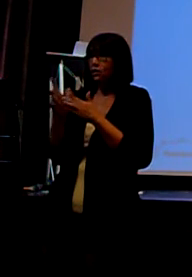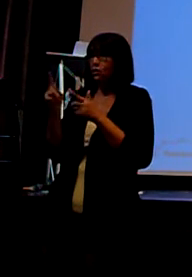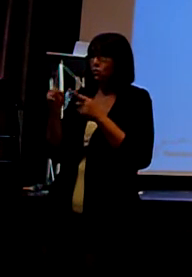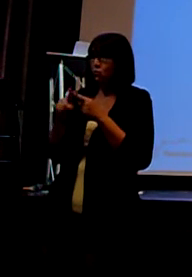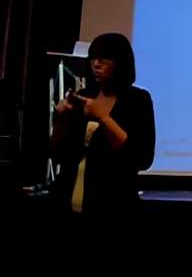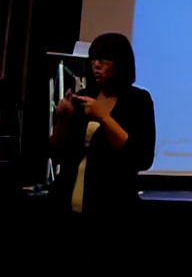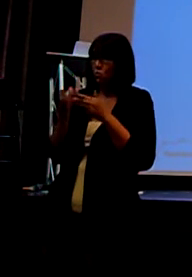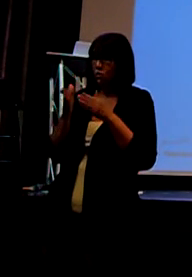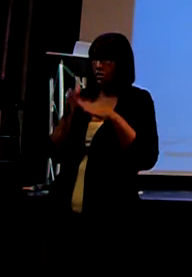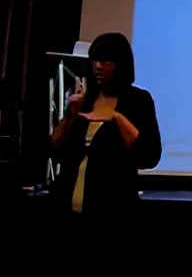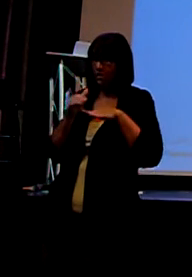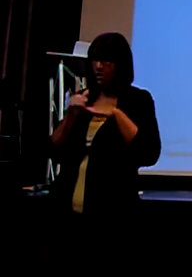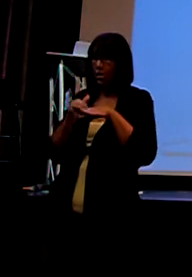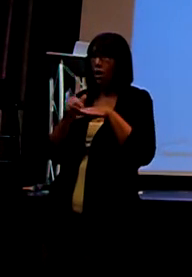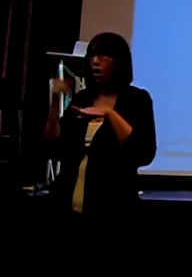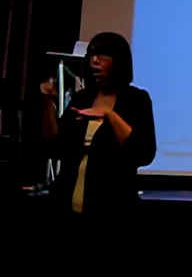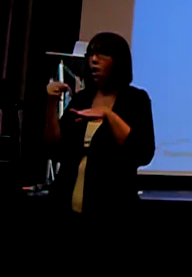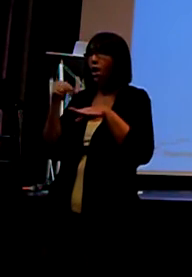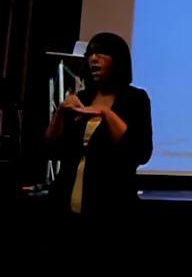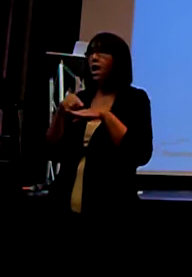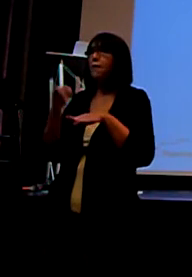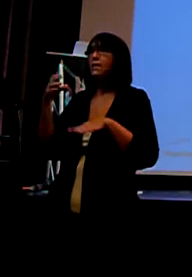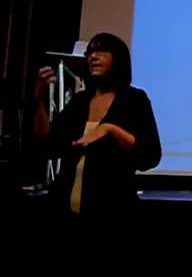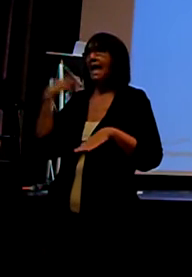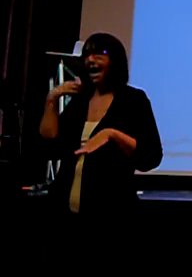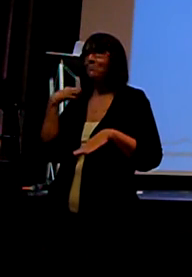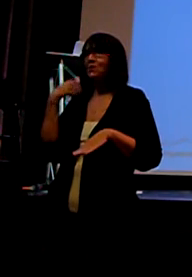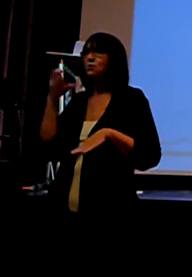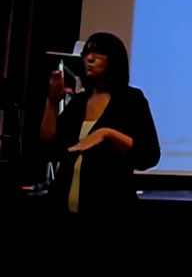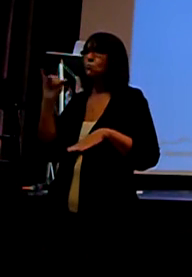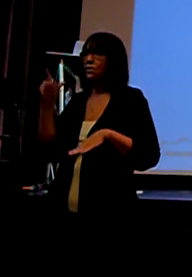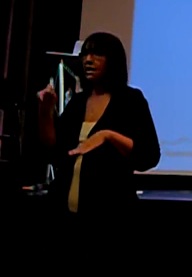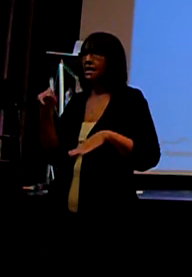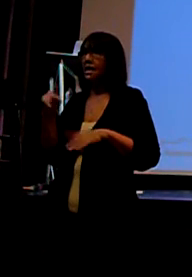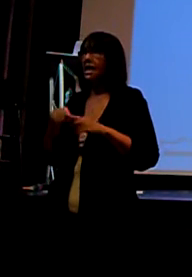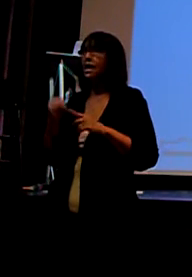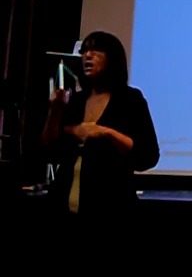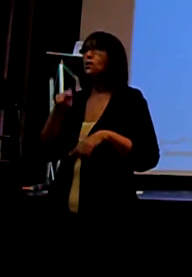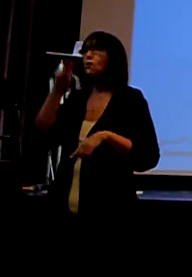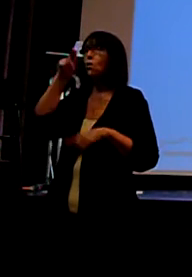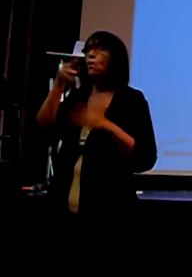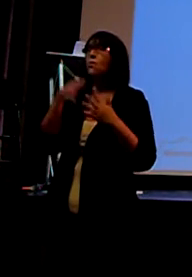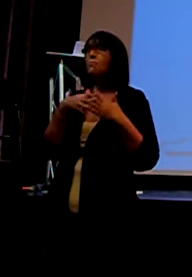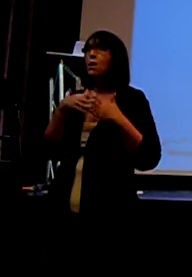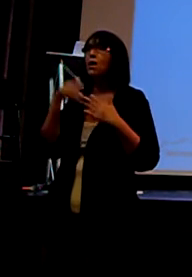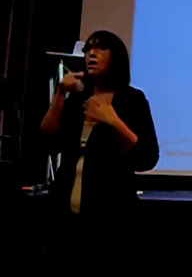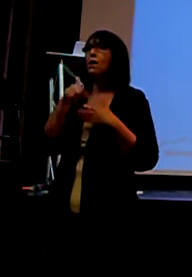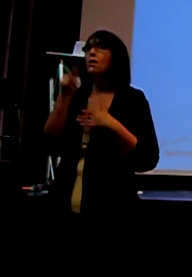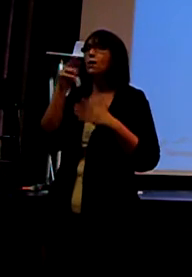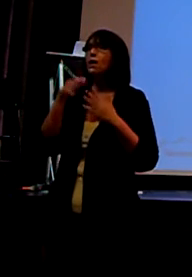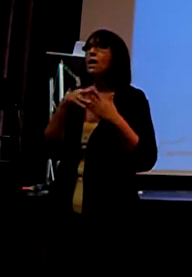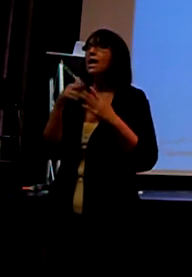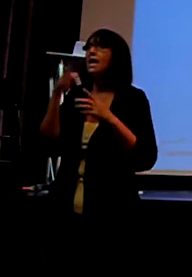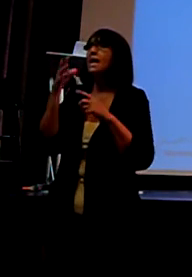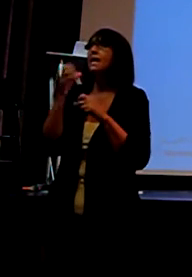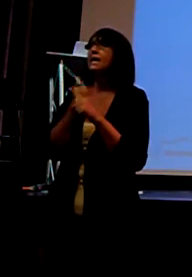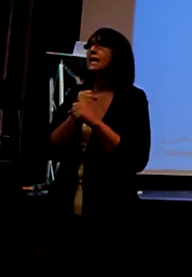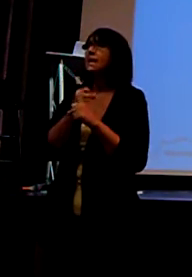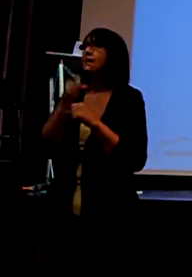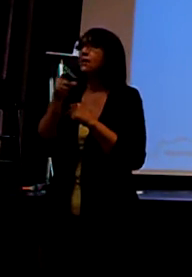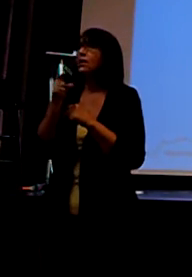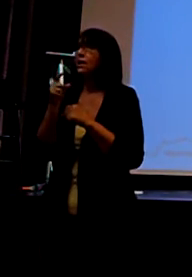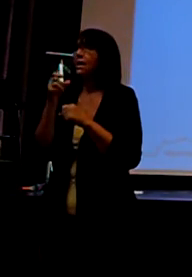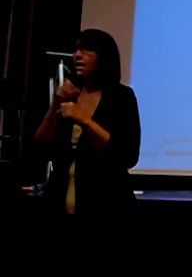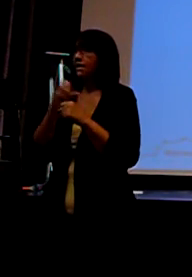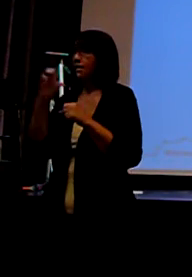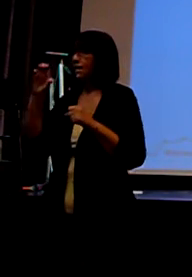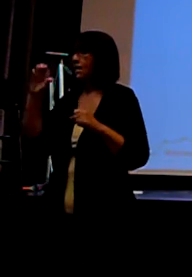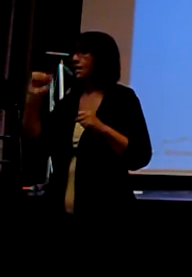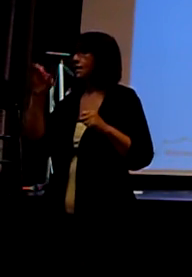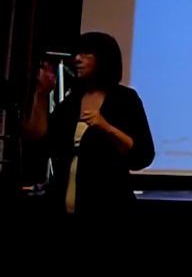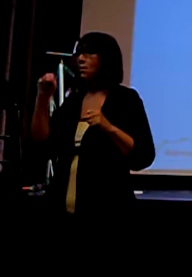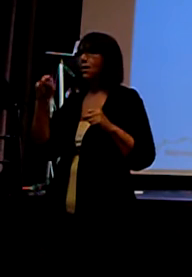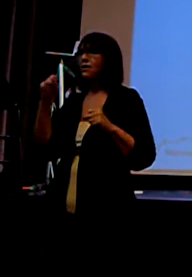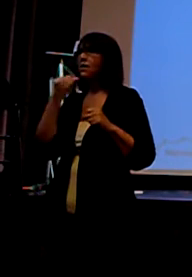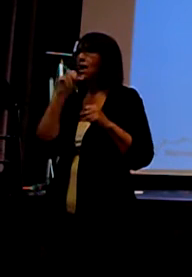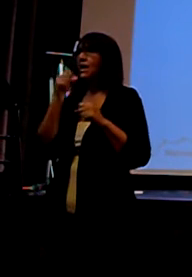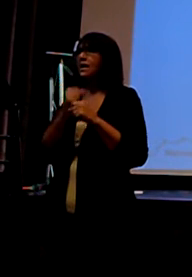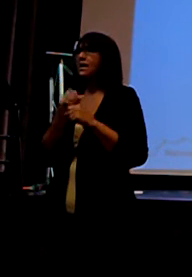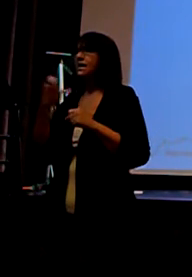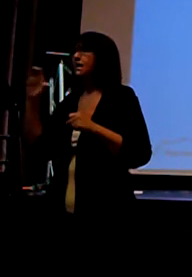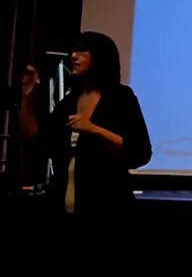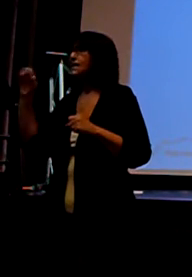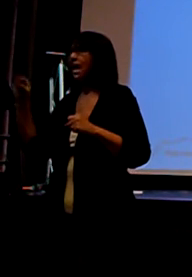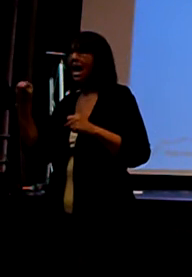is always done by us. In North America, they get the con Caribbean. I don't see them getting the con